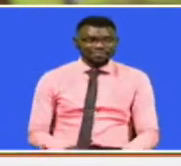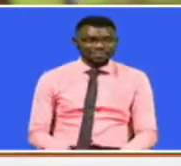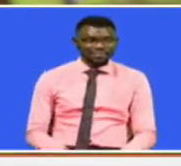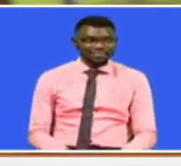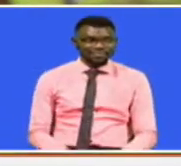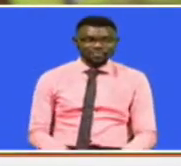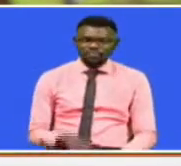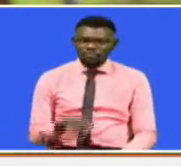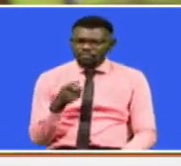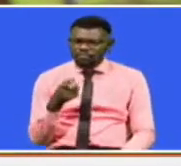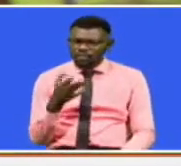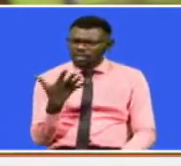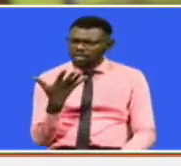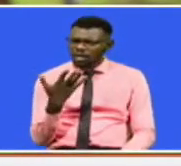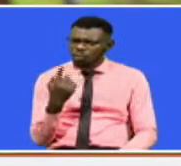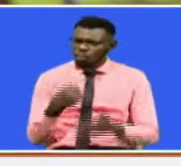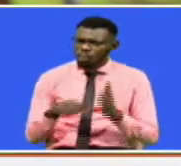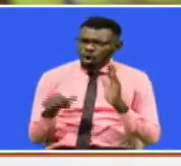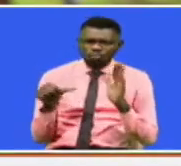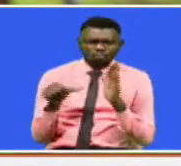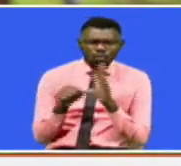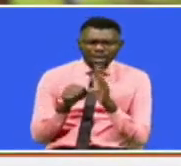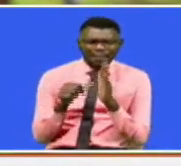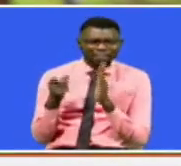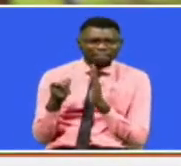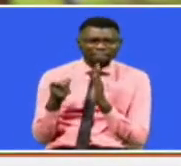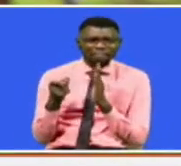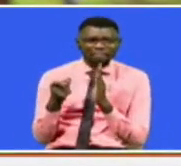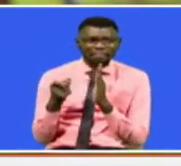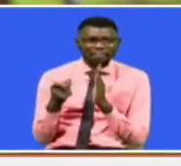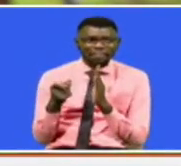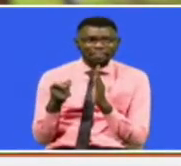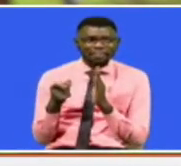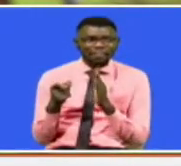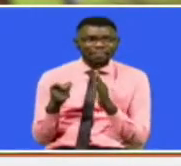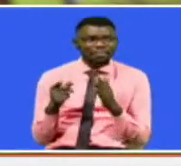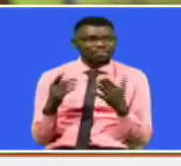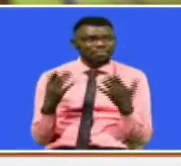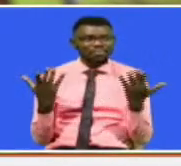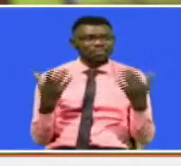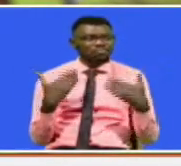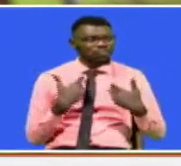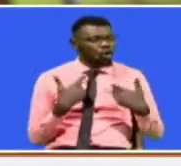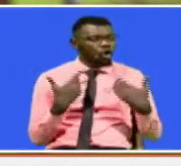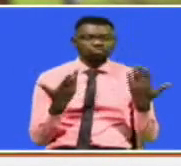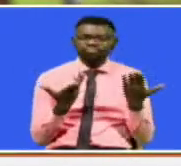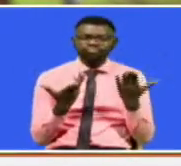That misdiagnosis, what really is causing populism to be on the rise?